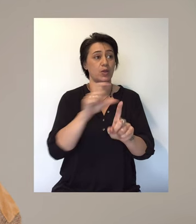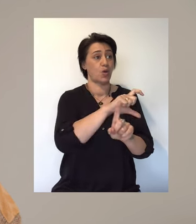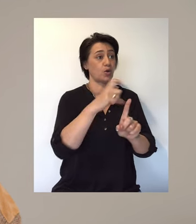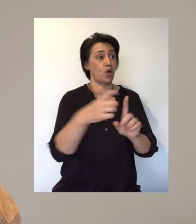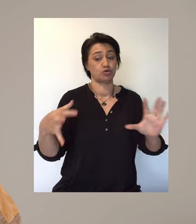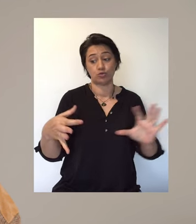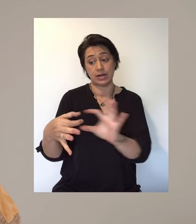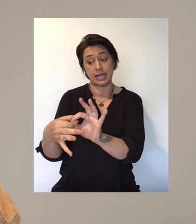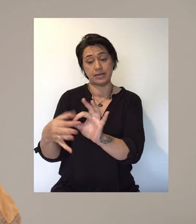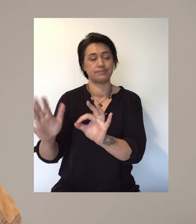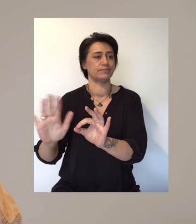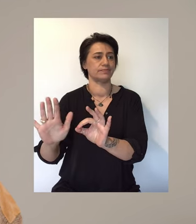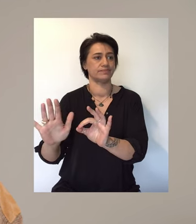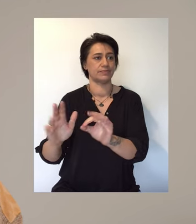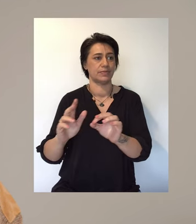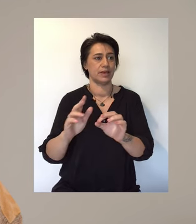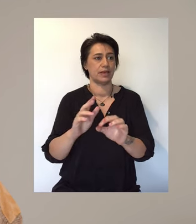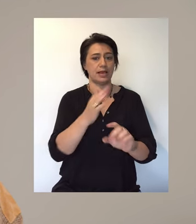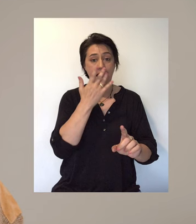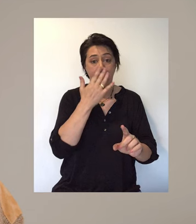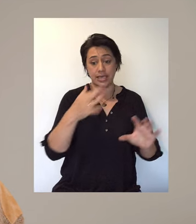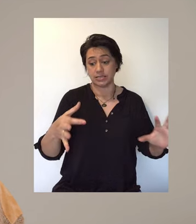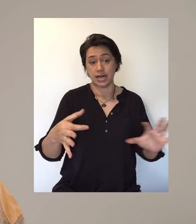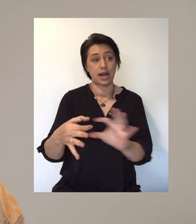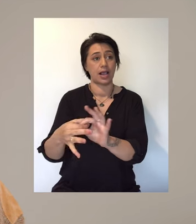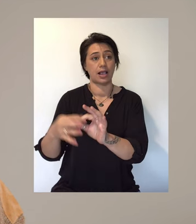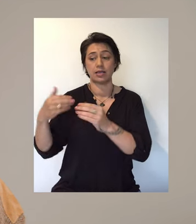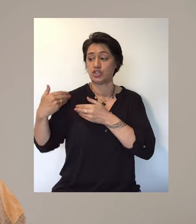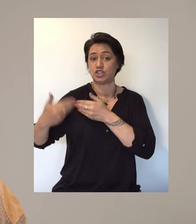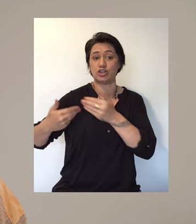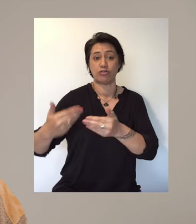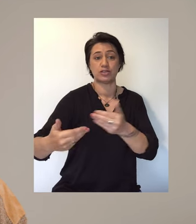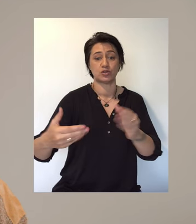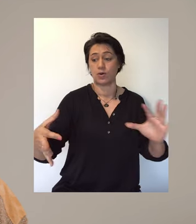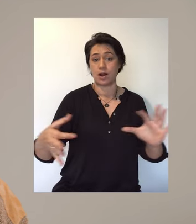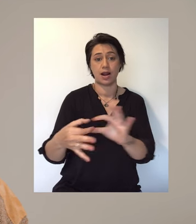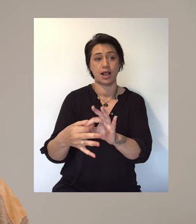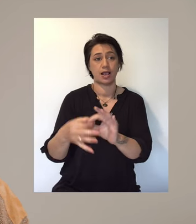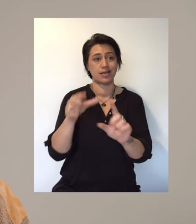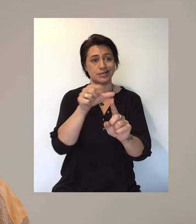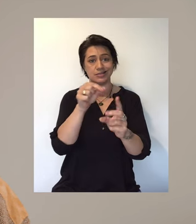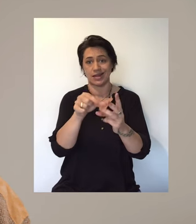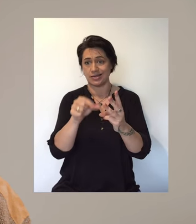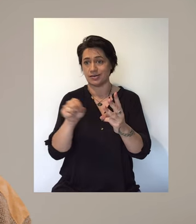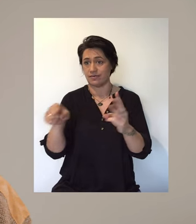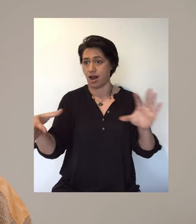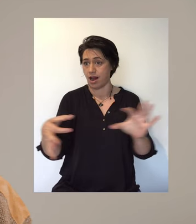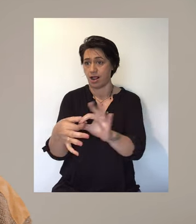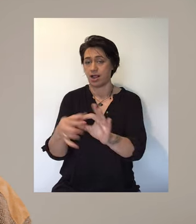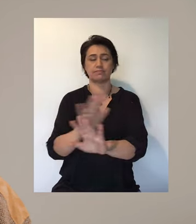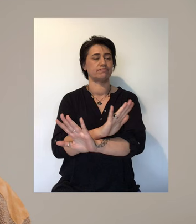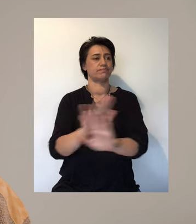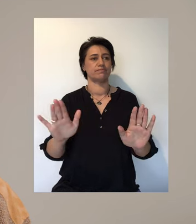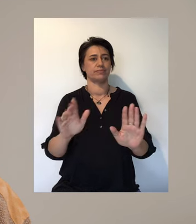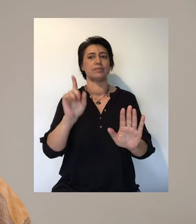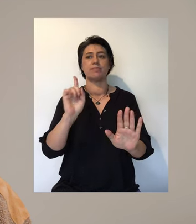is not cultural, it is not generational, nor is it selective, but it can